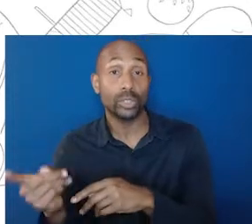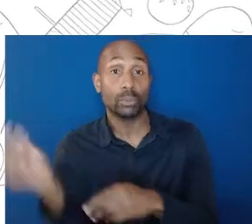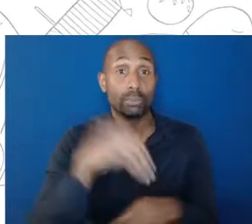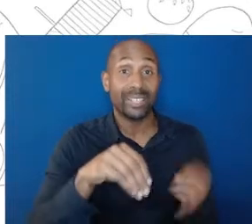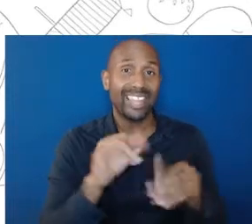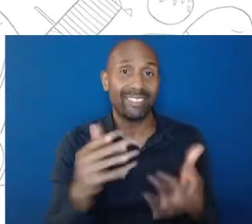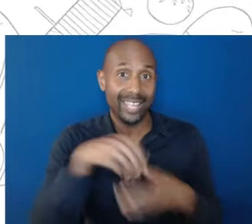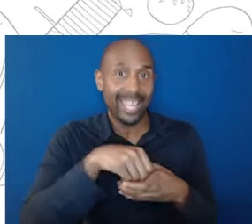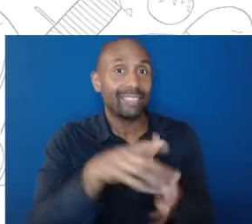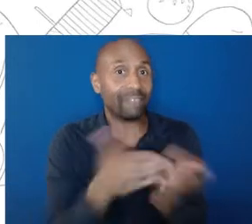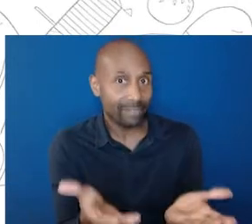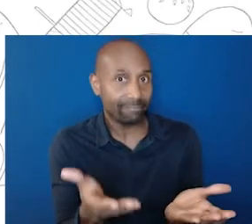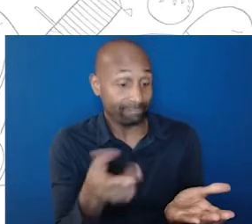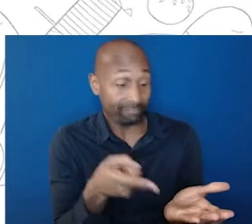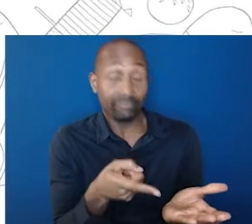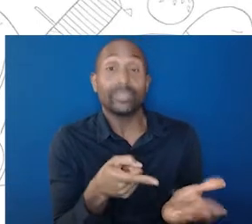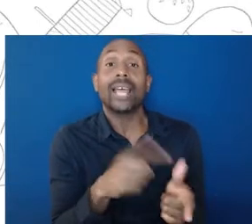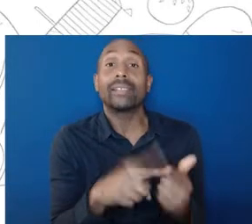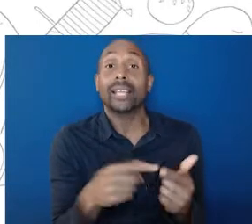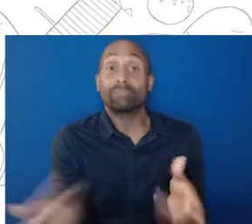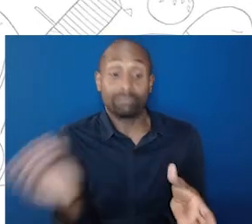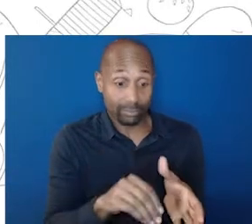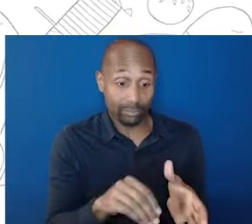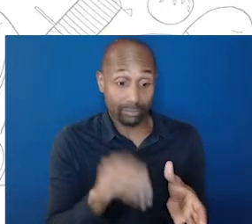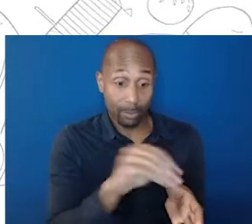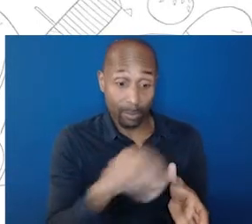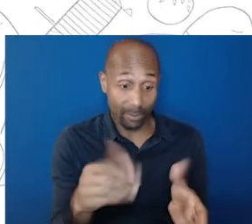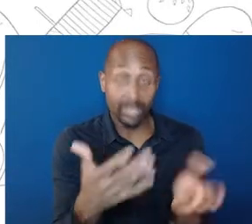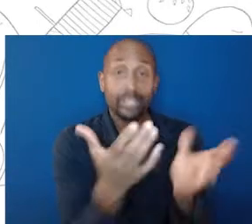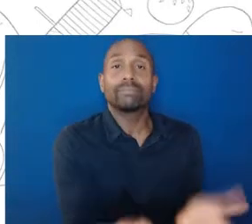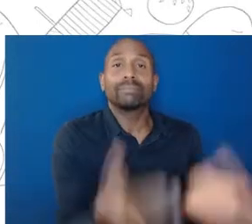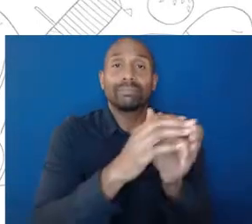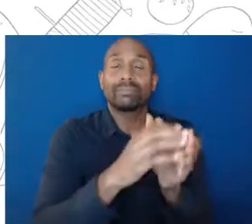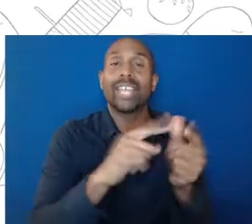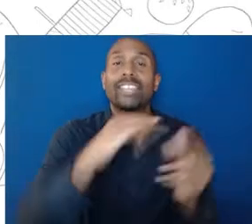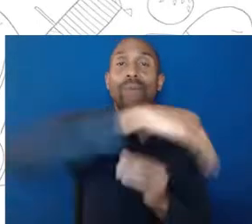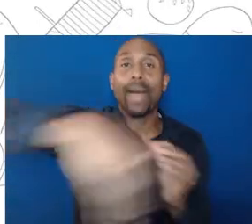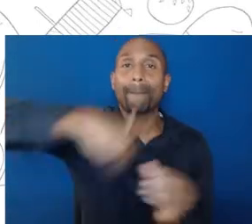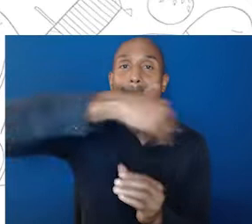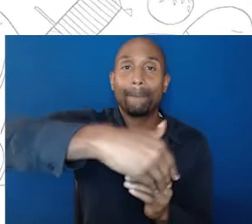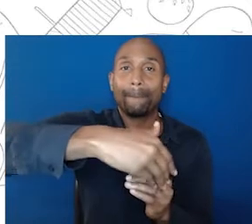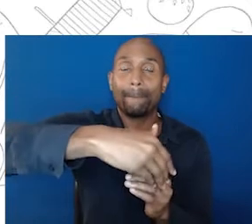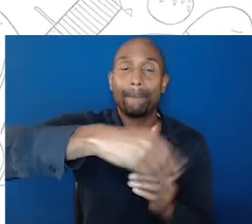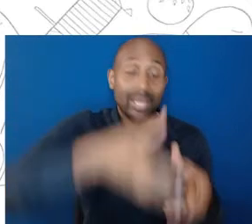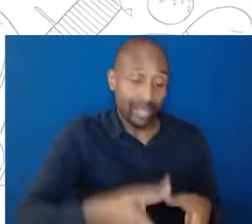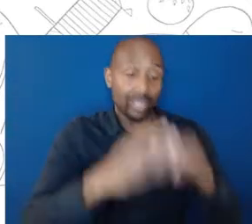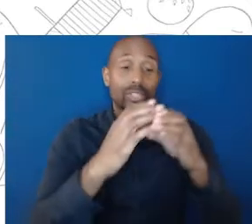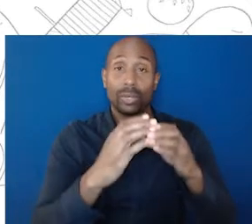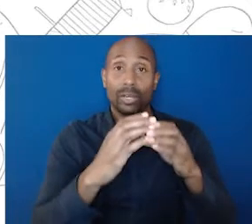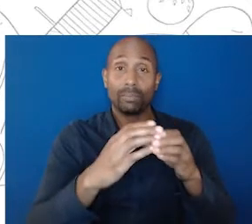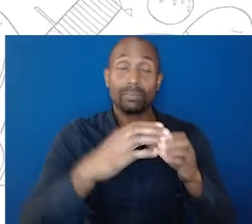So you press it in, you put the two sides together and you wrap it up, and you make a hole in the top so that you